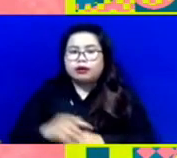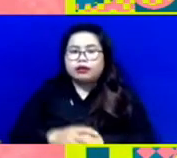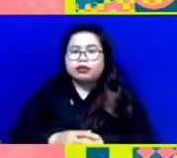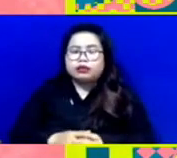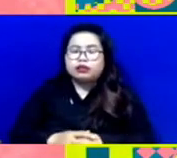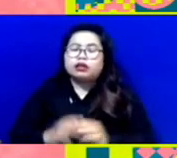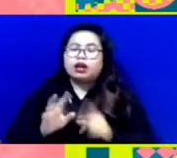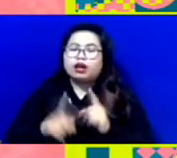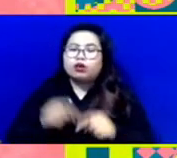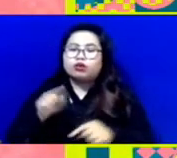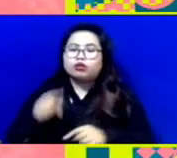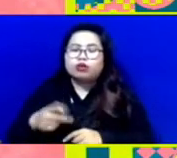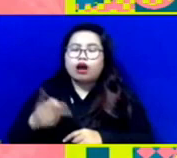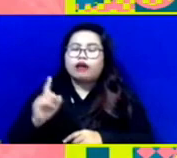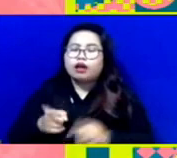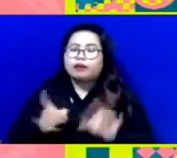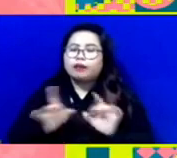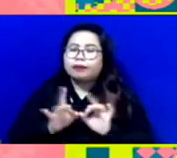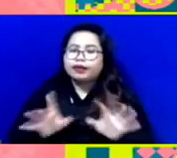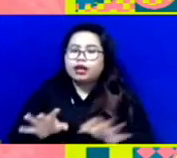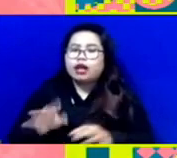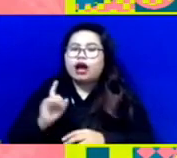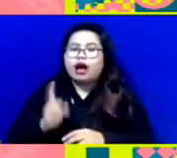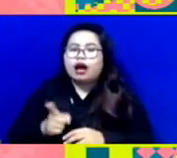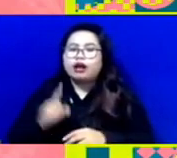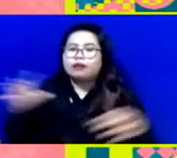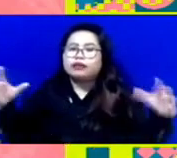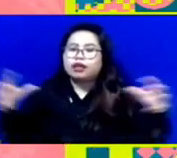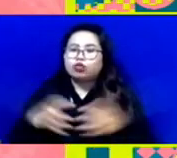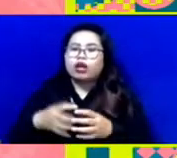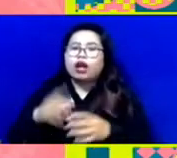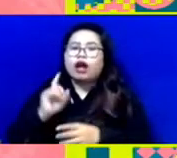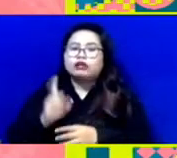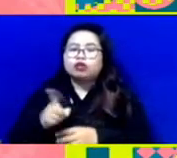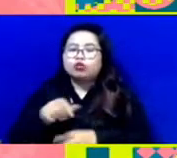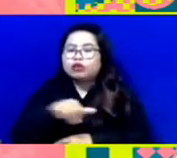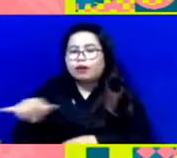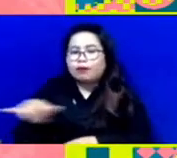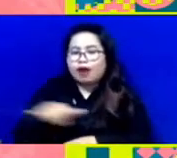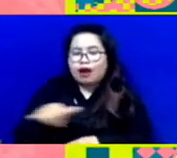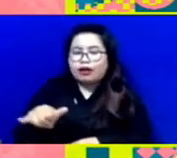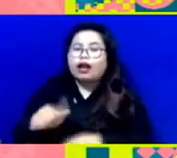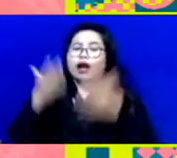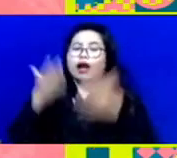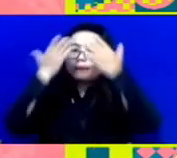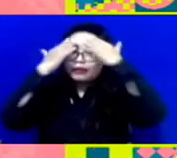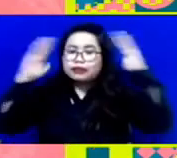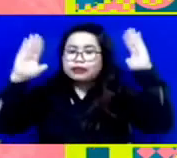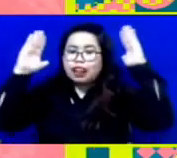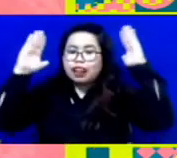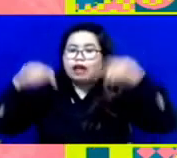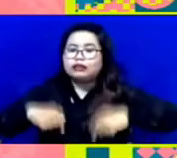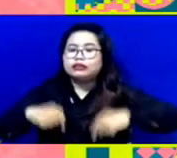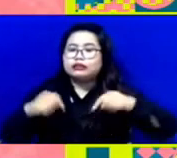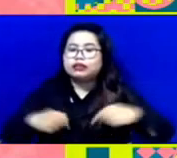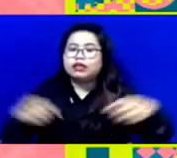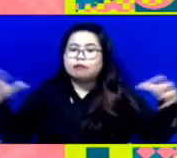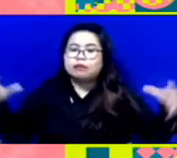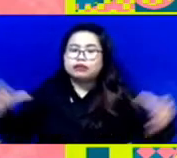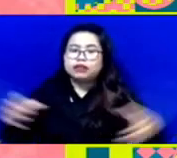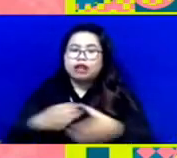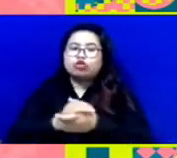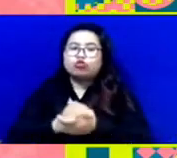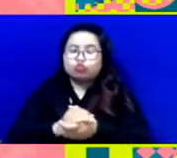united, we are united. And the Pancasila here is the uniting factor, uniting principle,